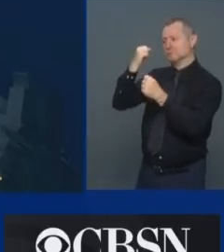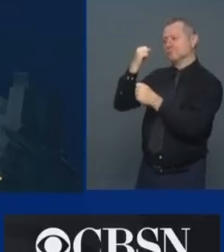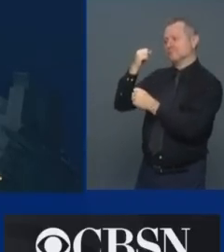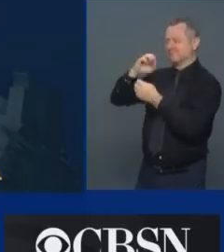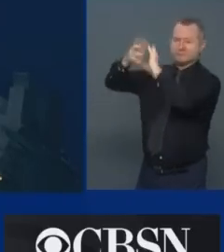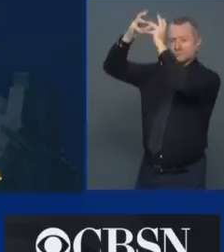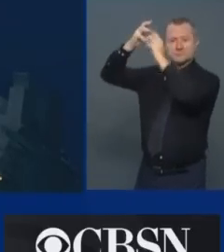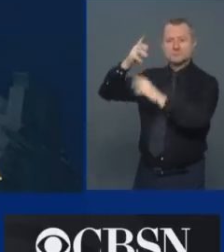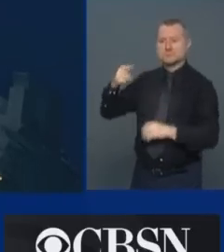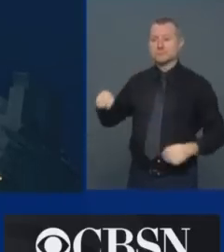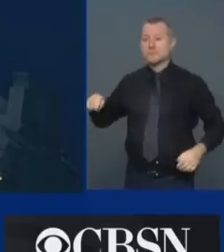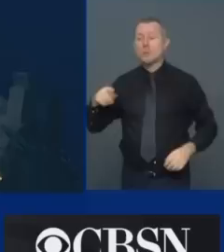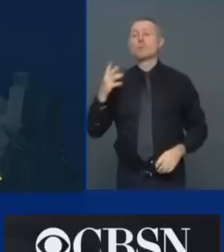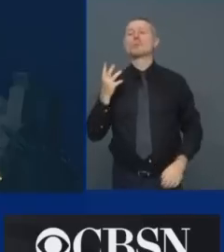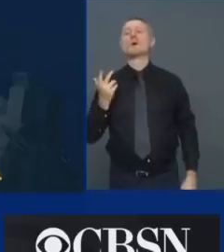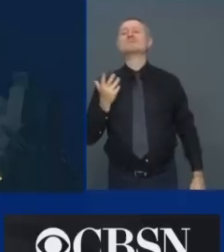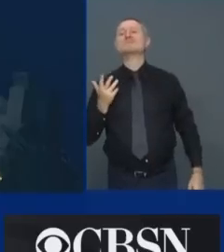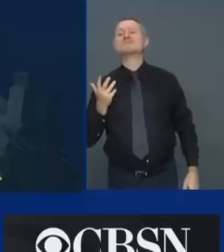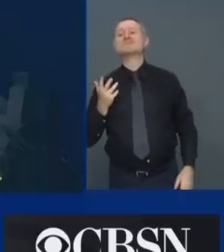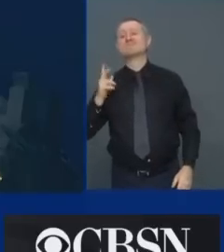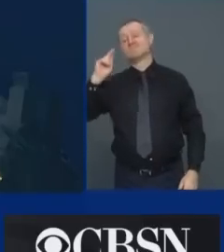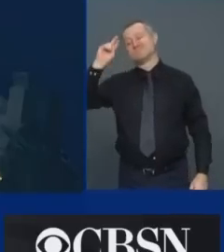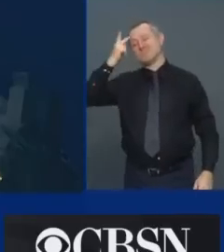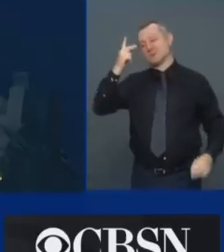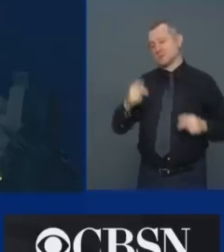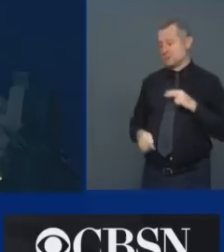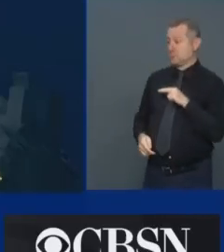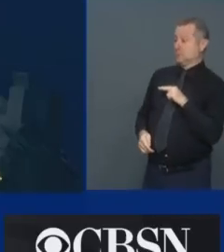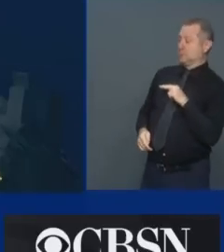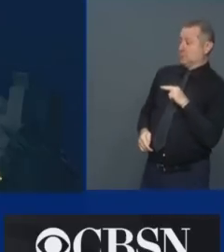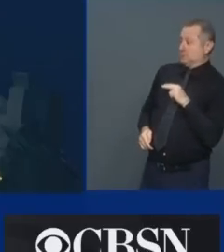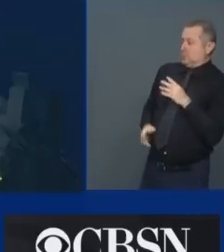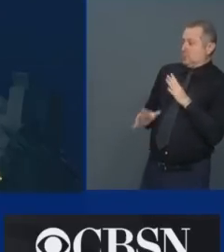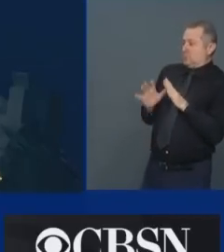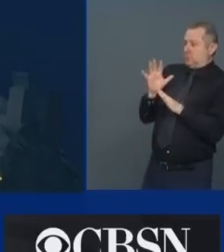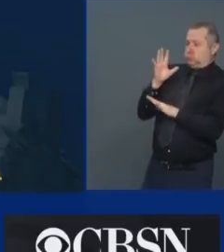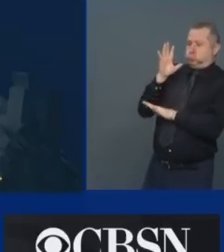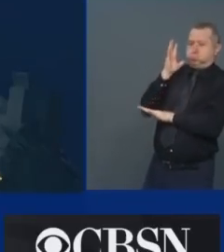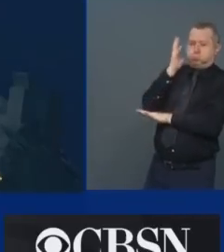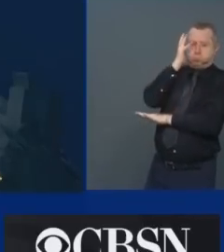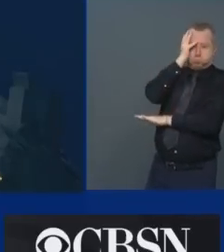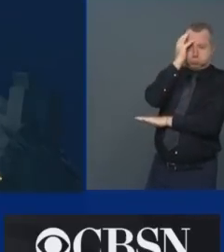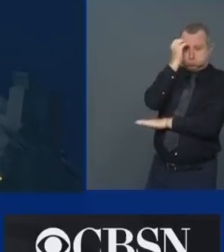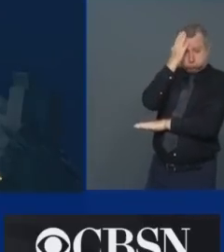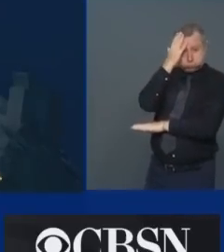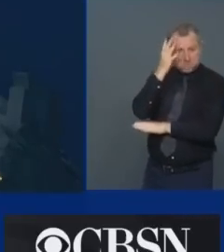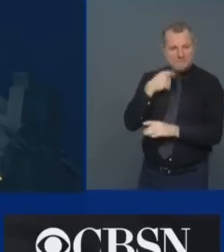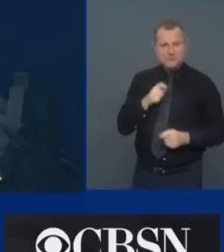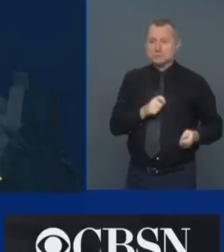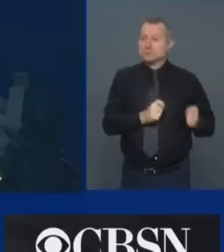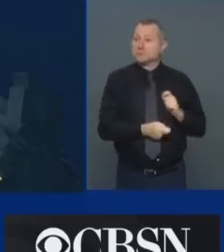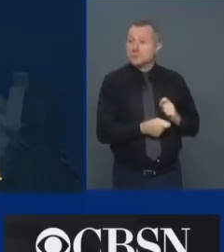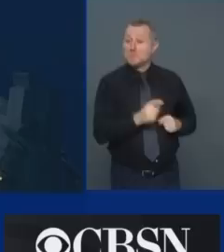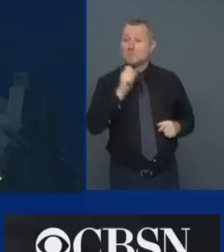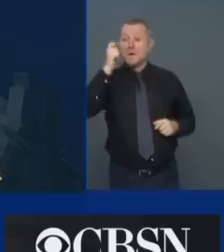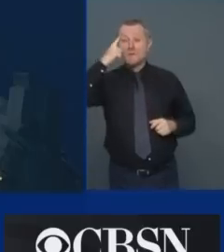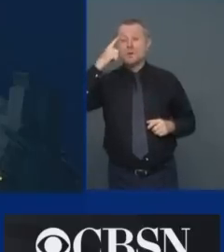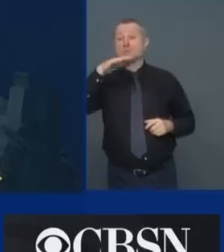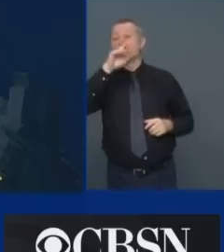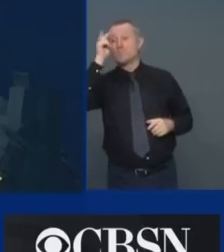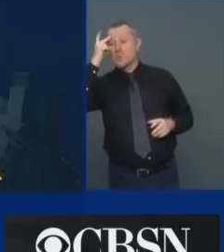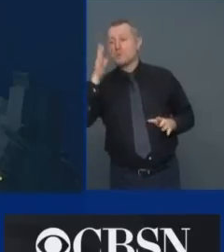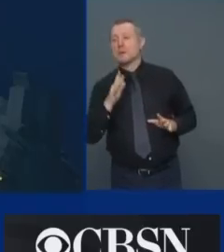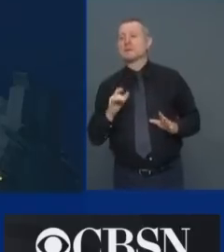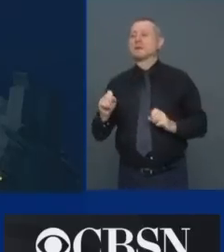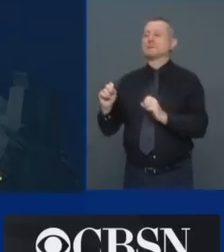is so that government gets the message. Okay, we got the message. Breonna